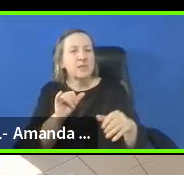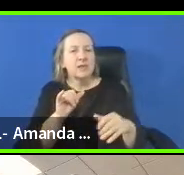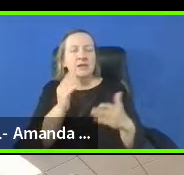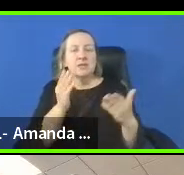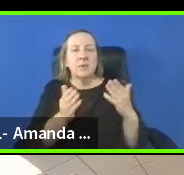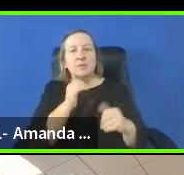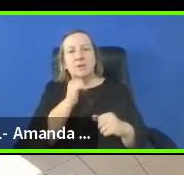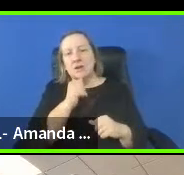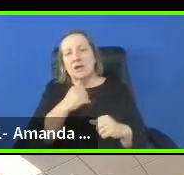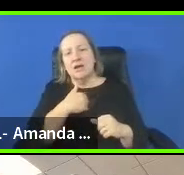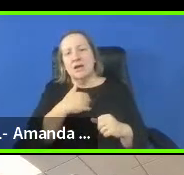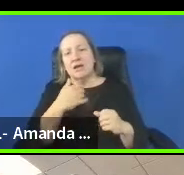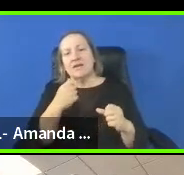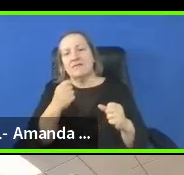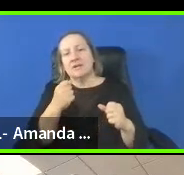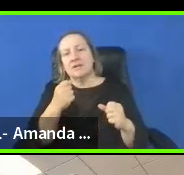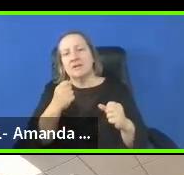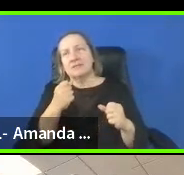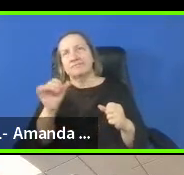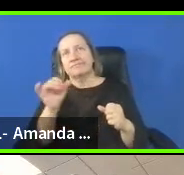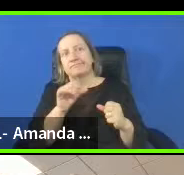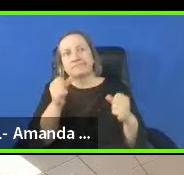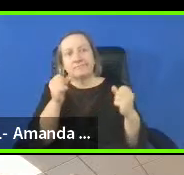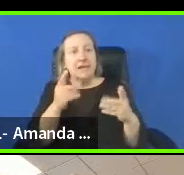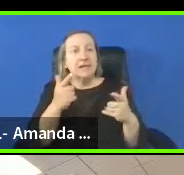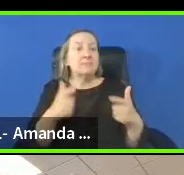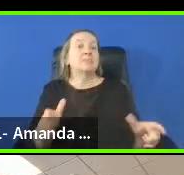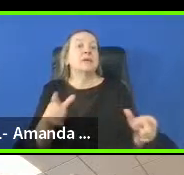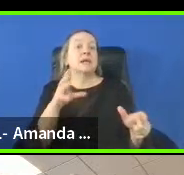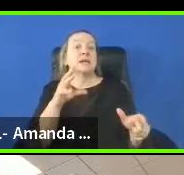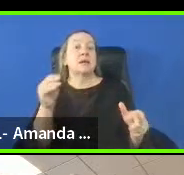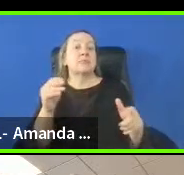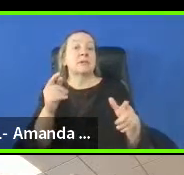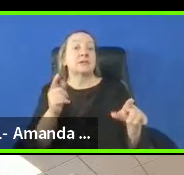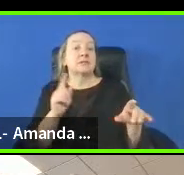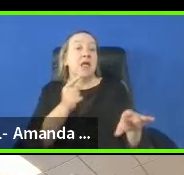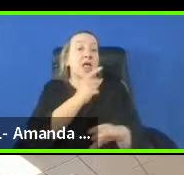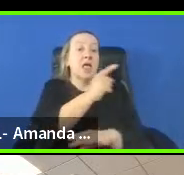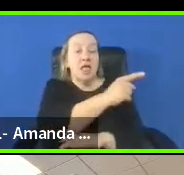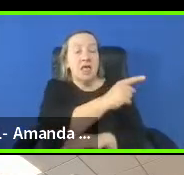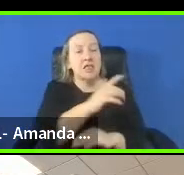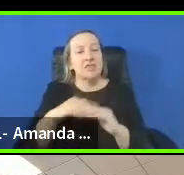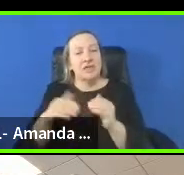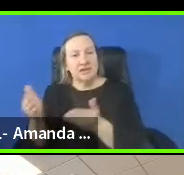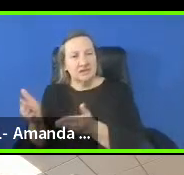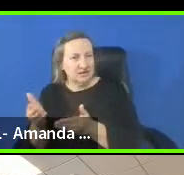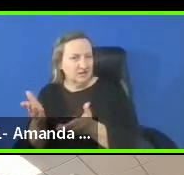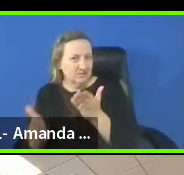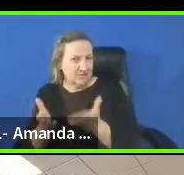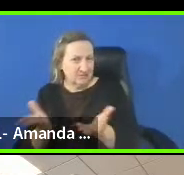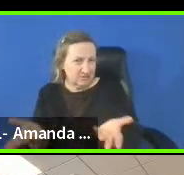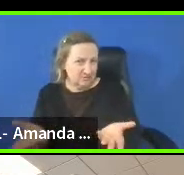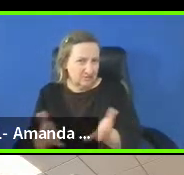as many of the larger companies further up the river than they do down here. So,